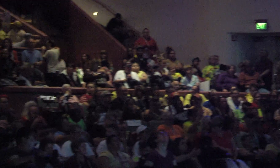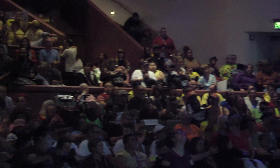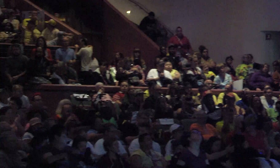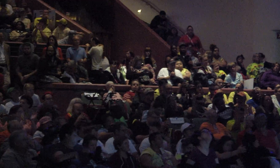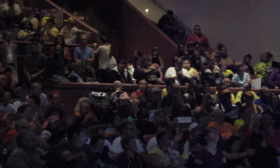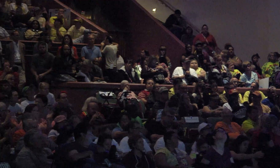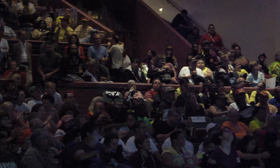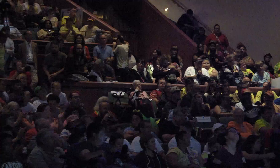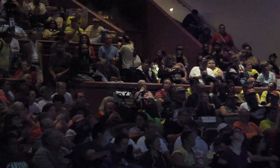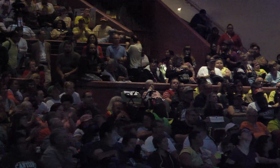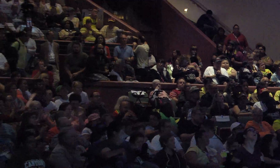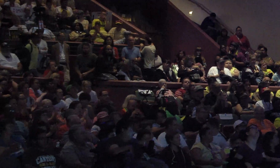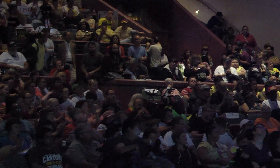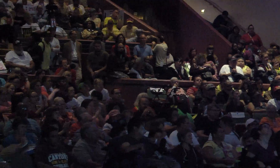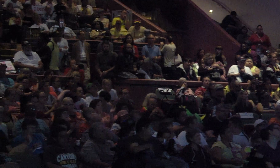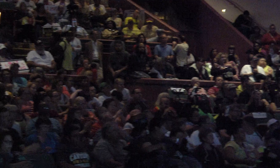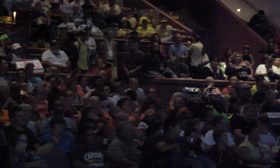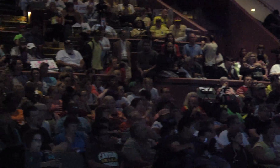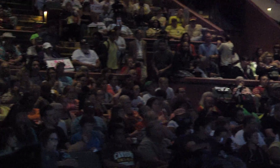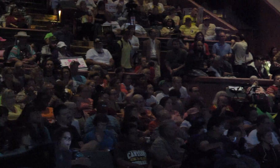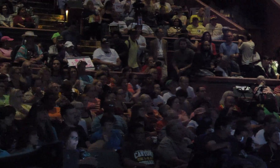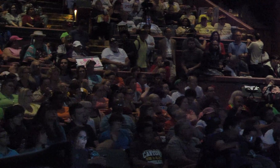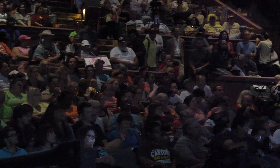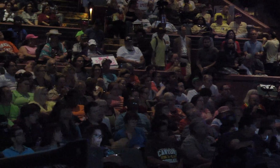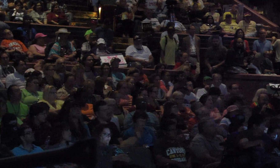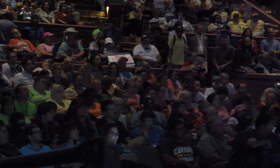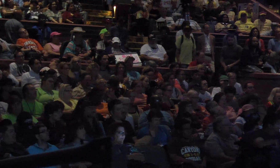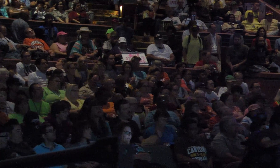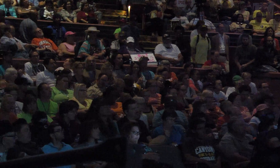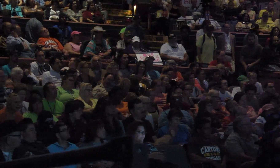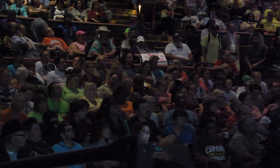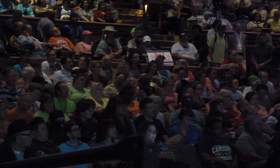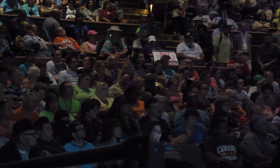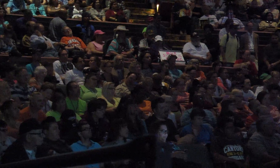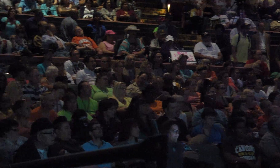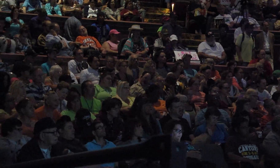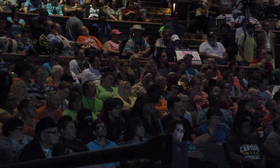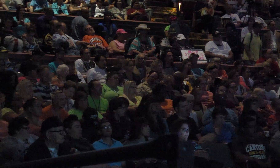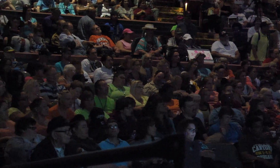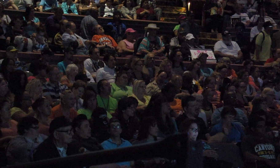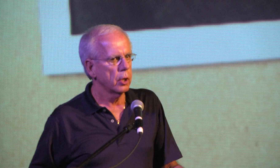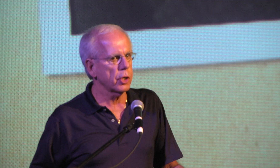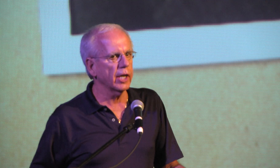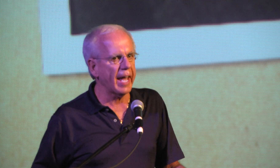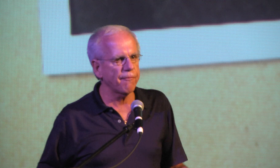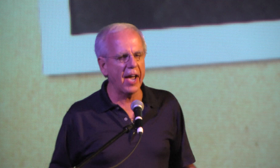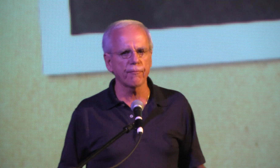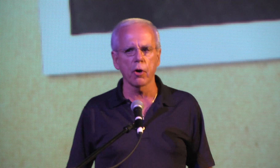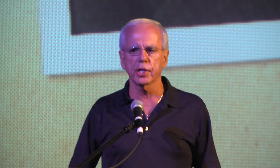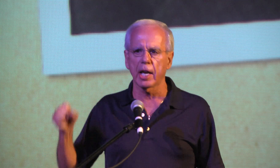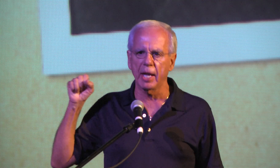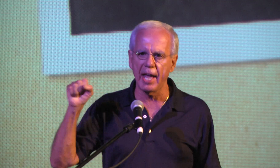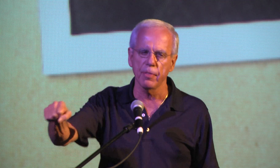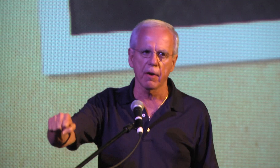What you're doing is part of what the ADA was all about, to give us our basic rights as disabled individuals. So you got to